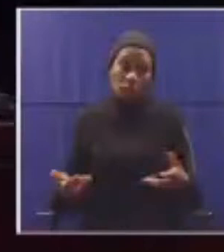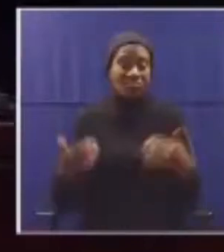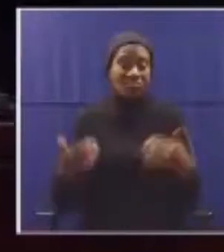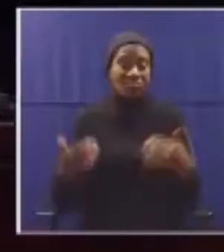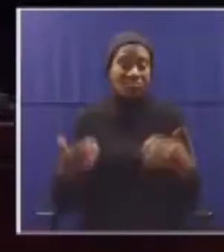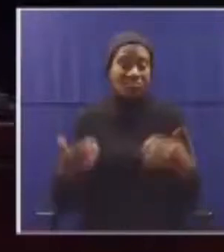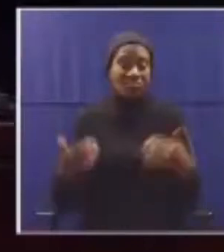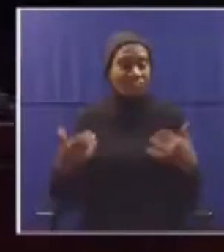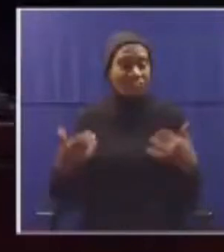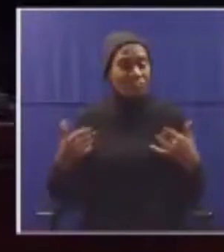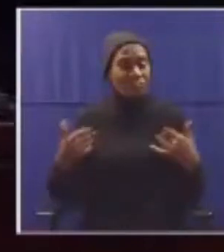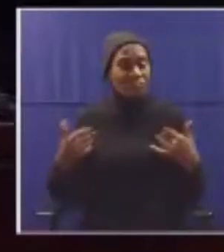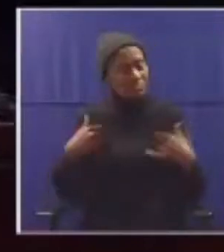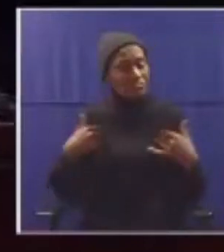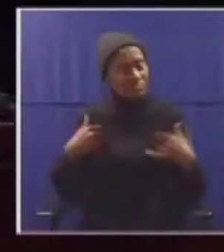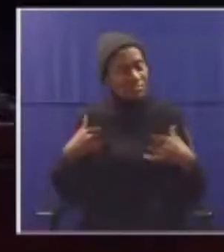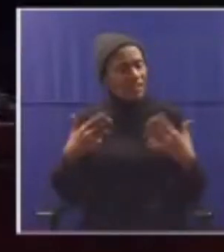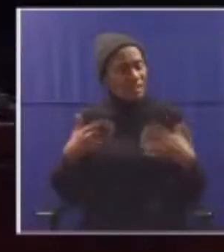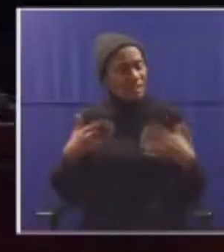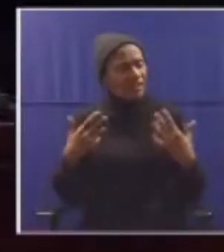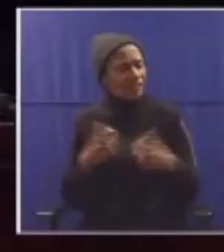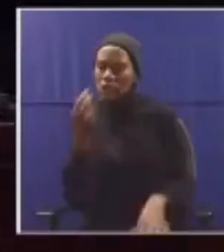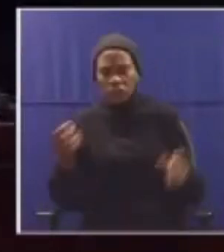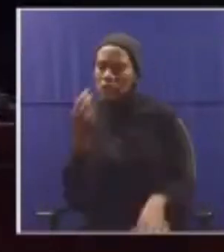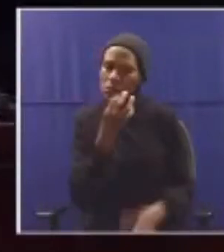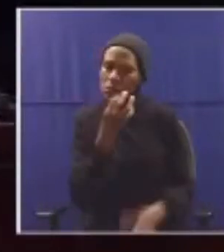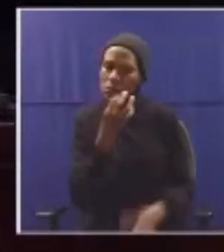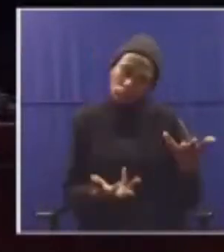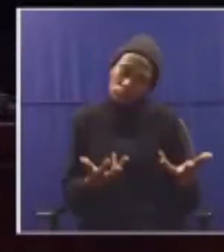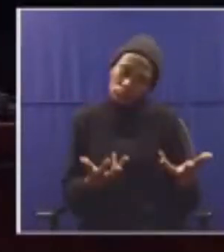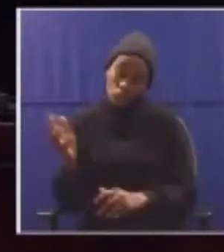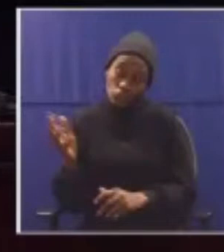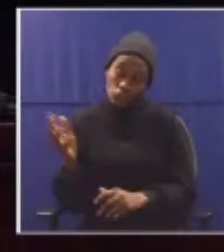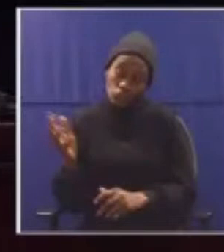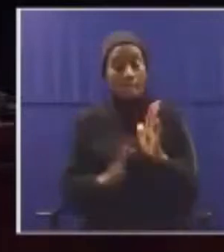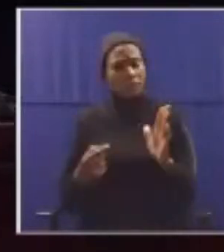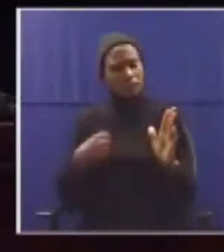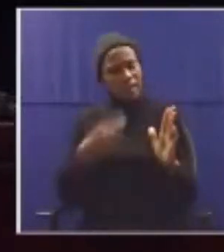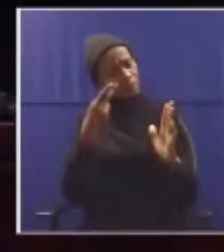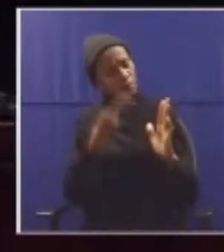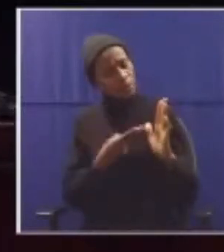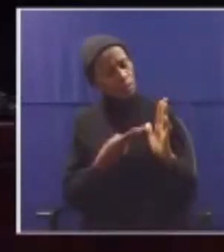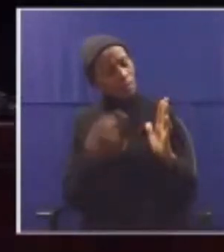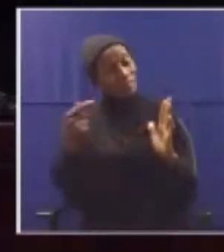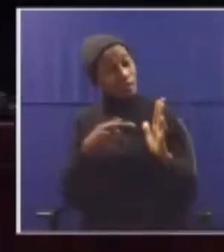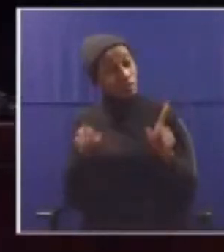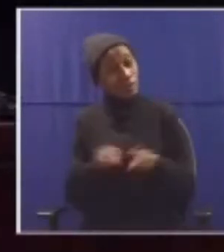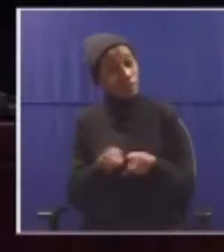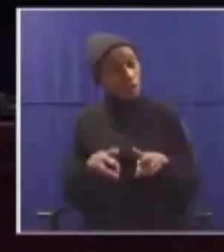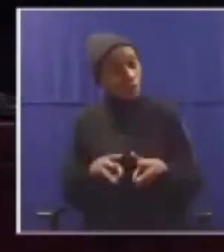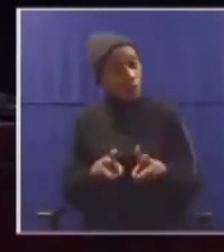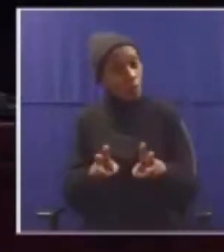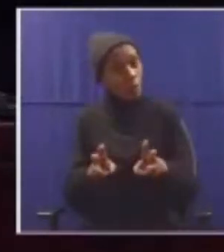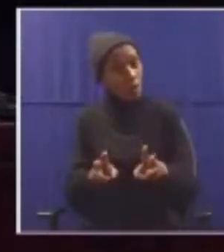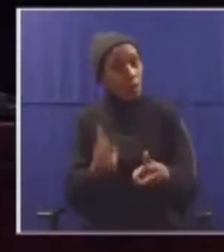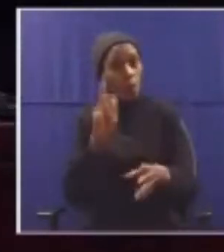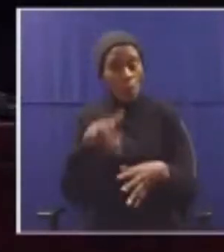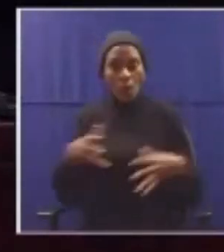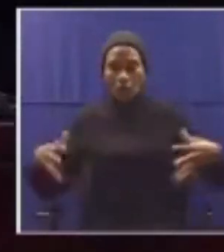earlier, Honorable House Chair, that we see this bill as a way of really